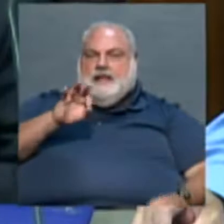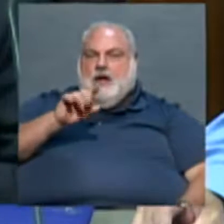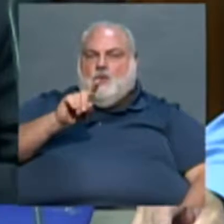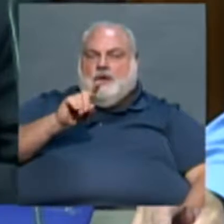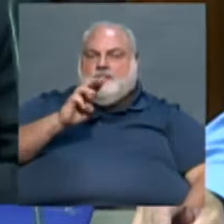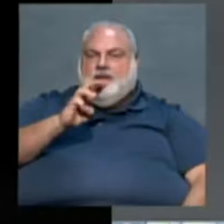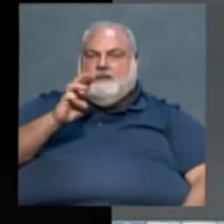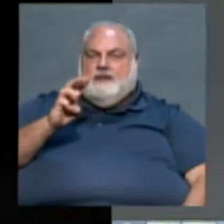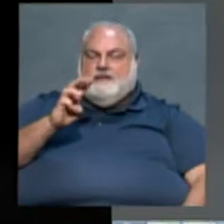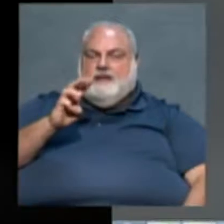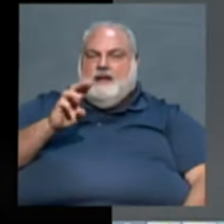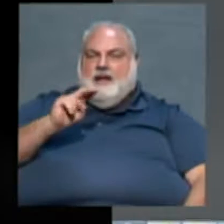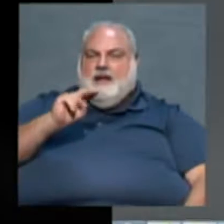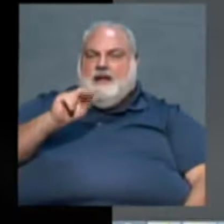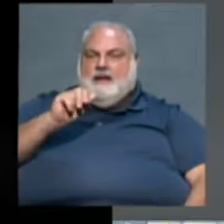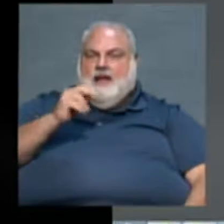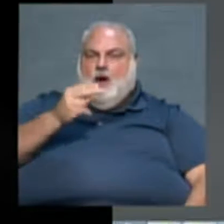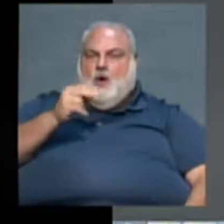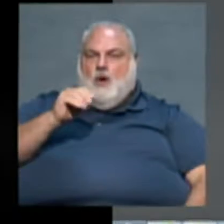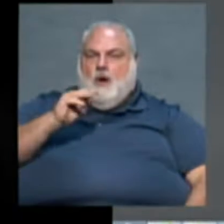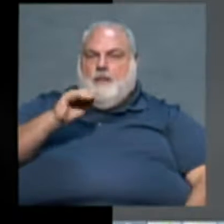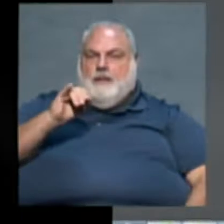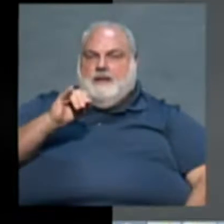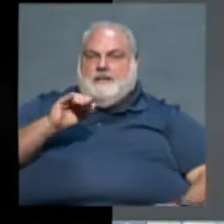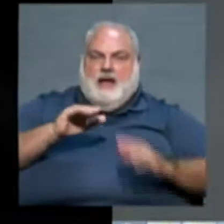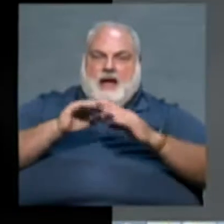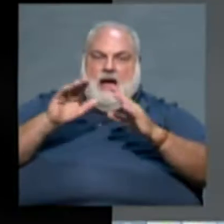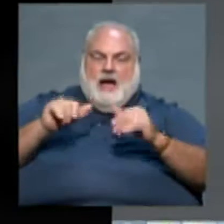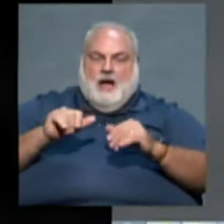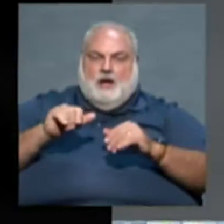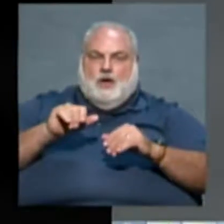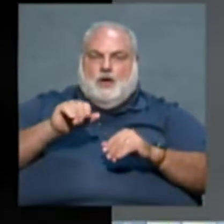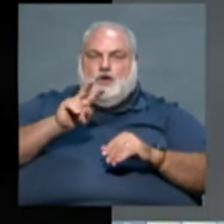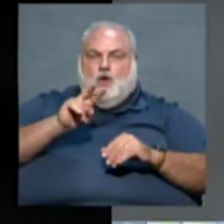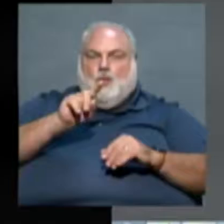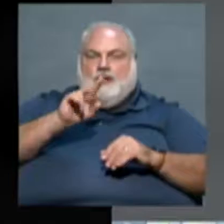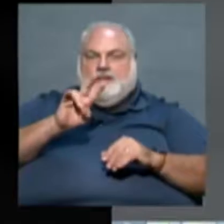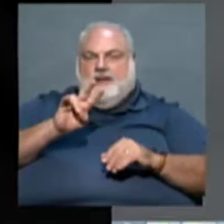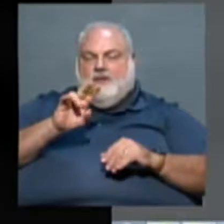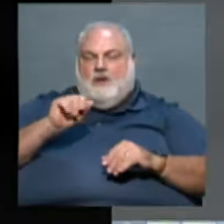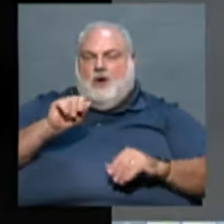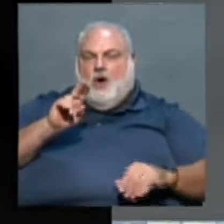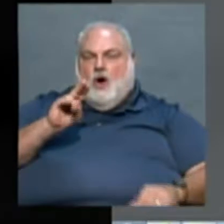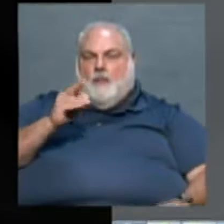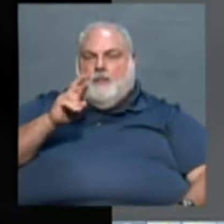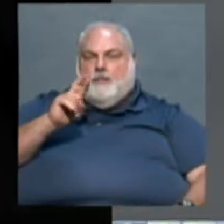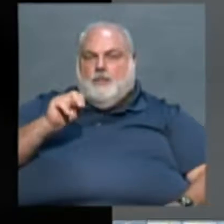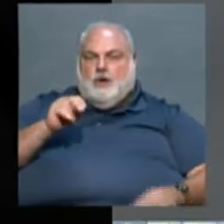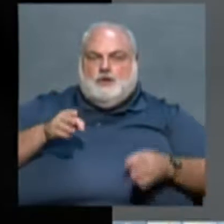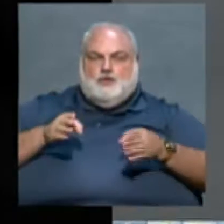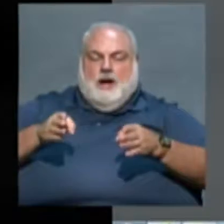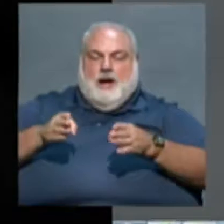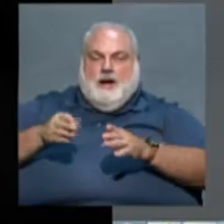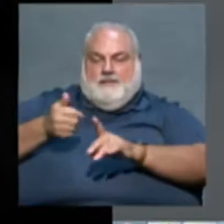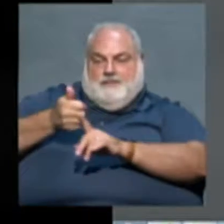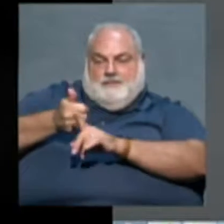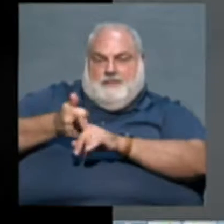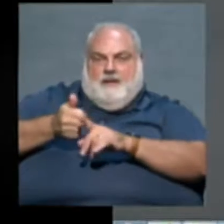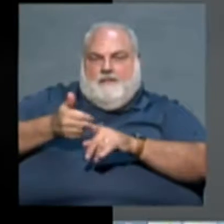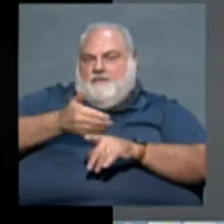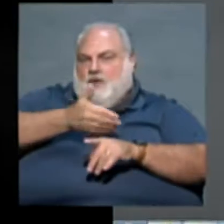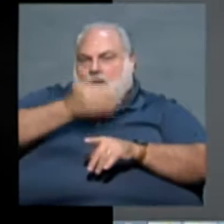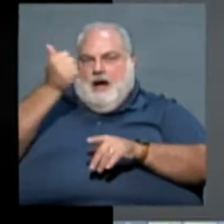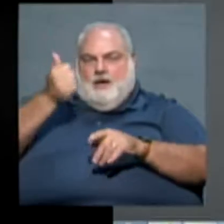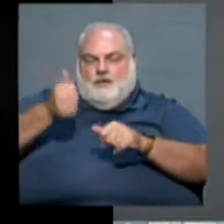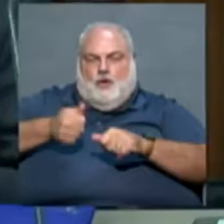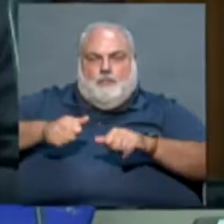Naomi's House, Group Care Facility, Special Use Permit, 217 Auburn Drive. The applicant failed to post the notice of public hearing sign